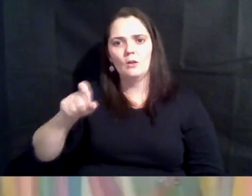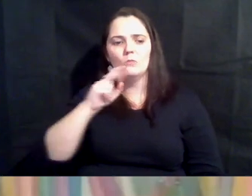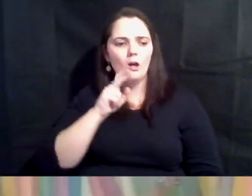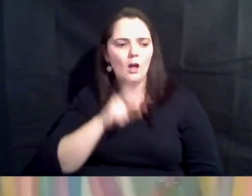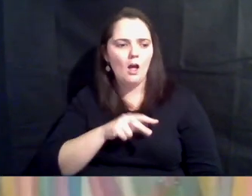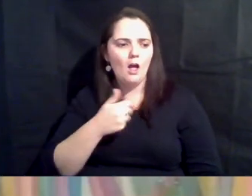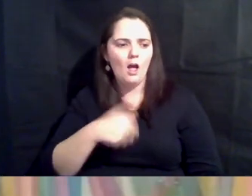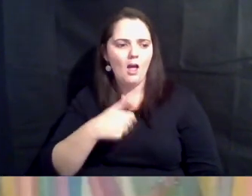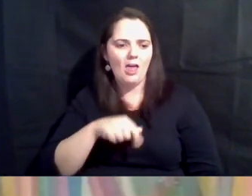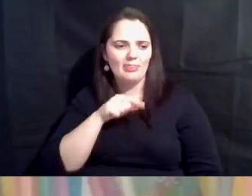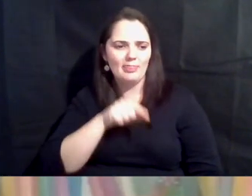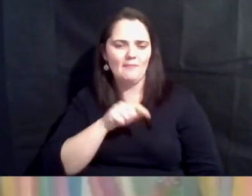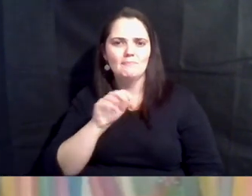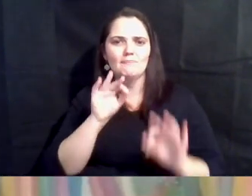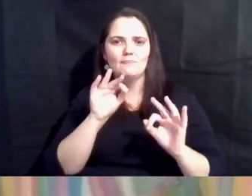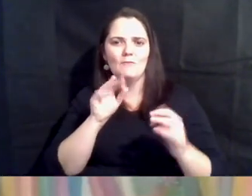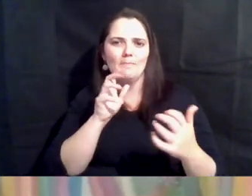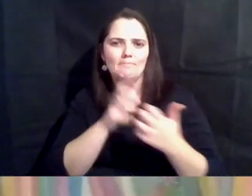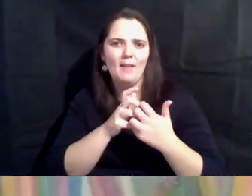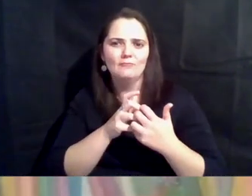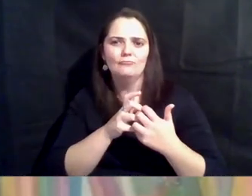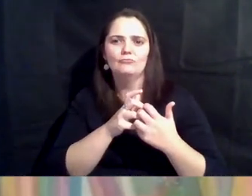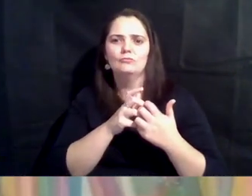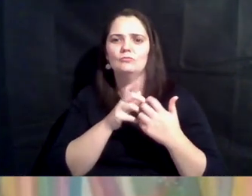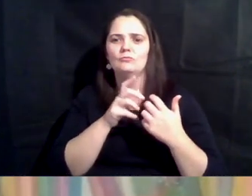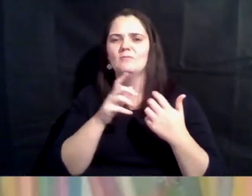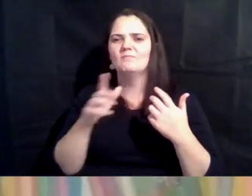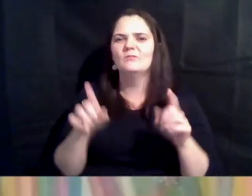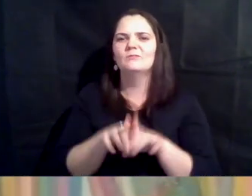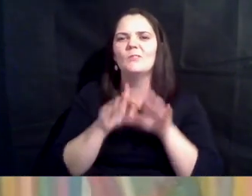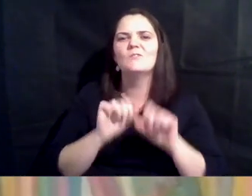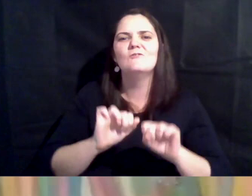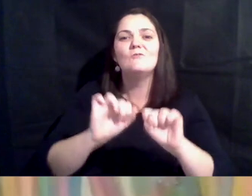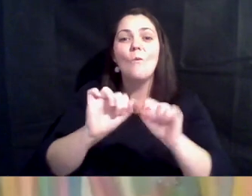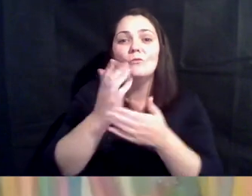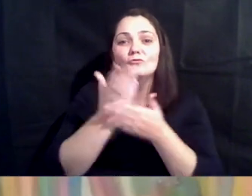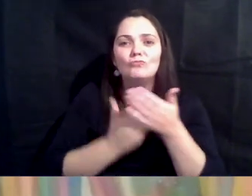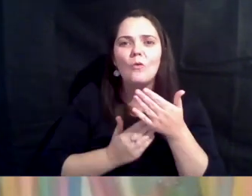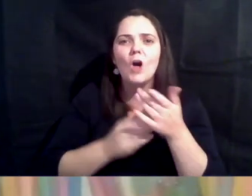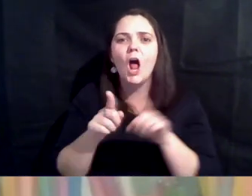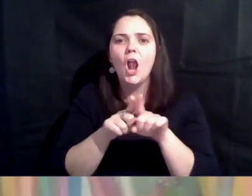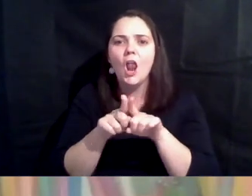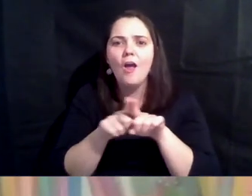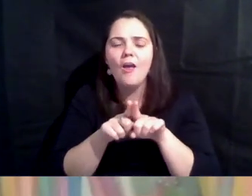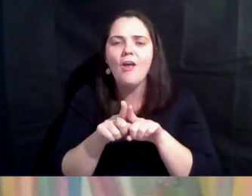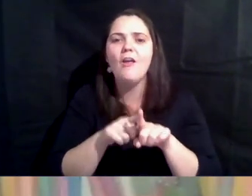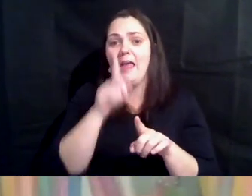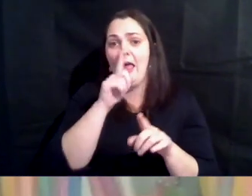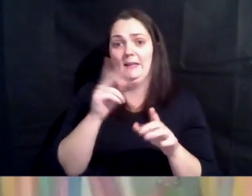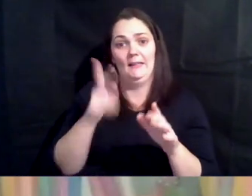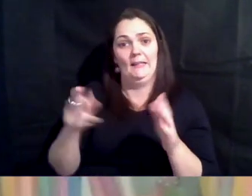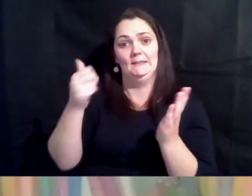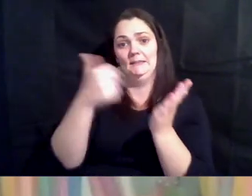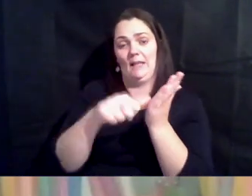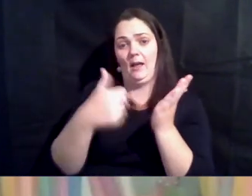see what kind of, like, tells your story. I'm going to add in a couple maybe more little sticky dots on there, too. But